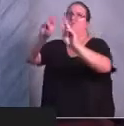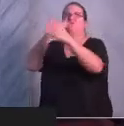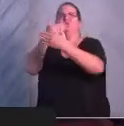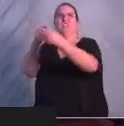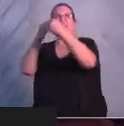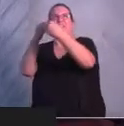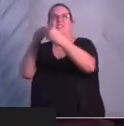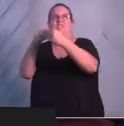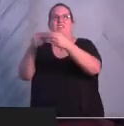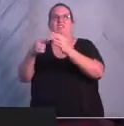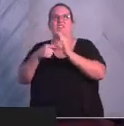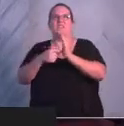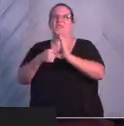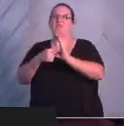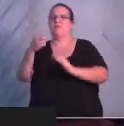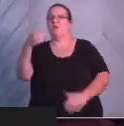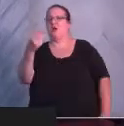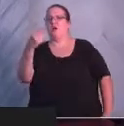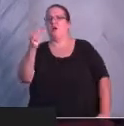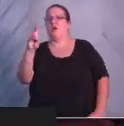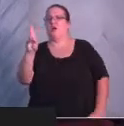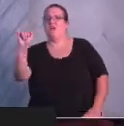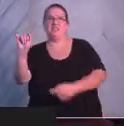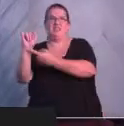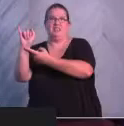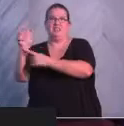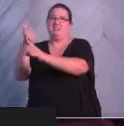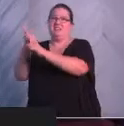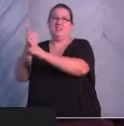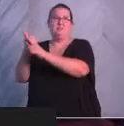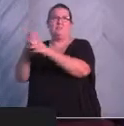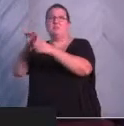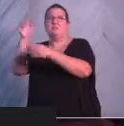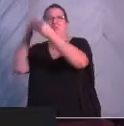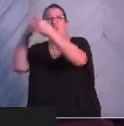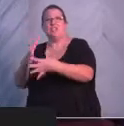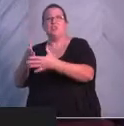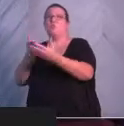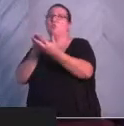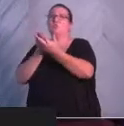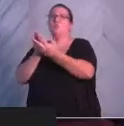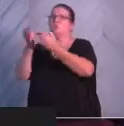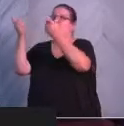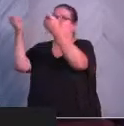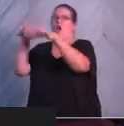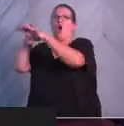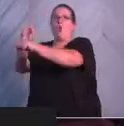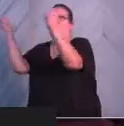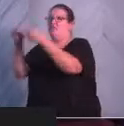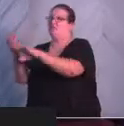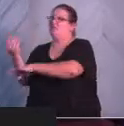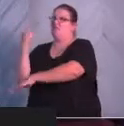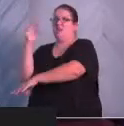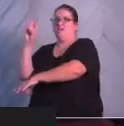mean Mohandas Karamchand Gandhi. Gandhi was a spiritual leader during the partition and breakup of colonial India back in the